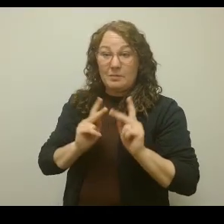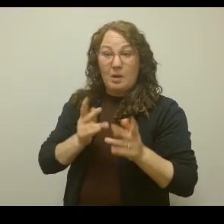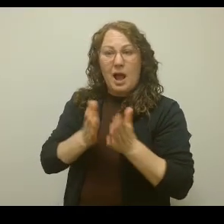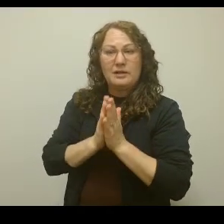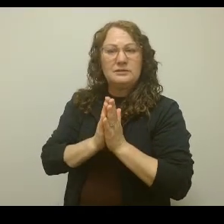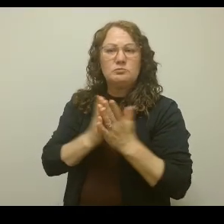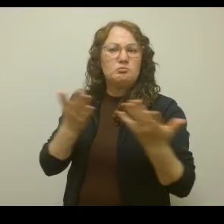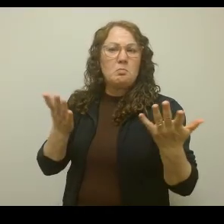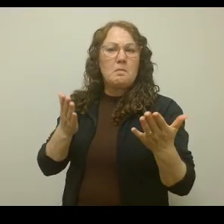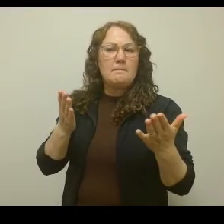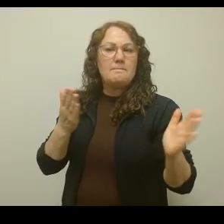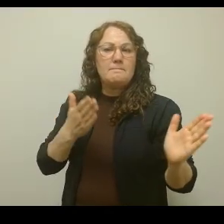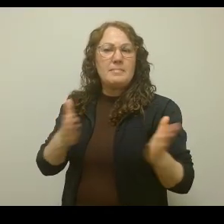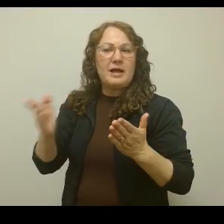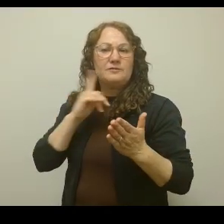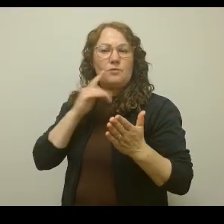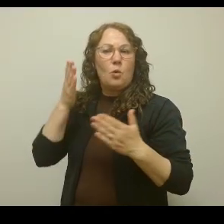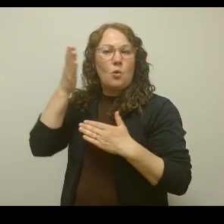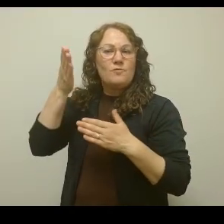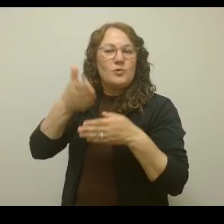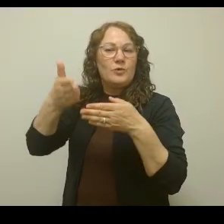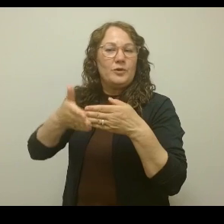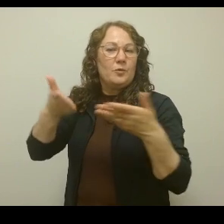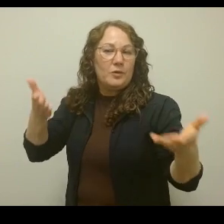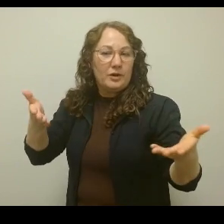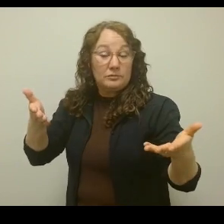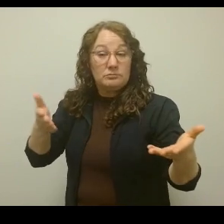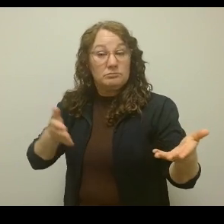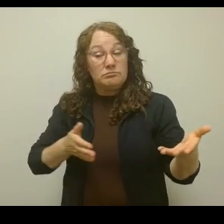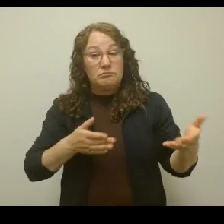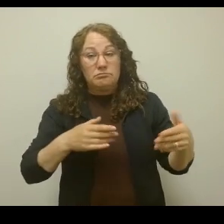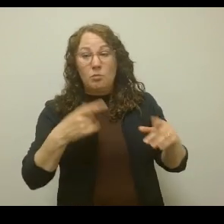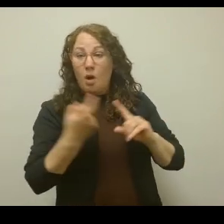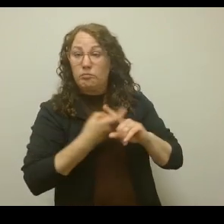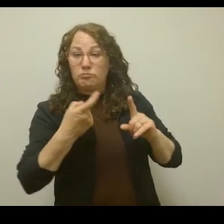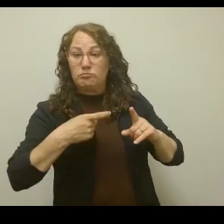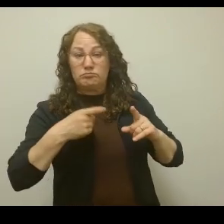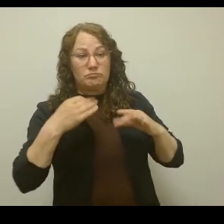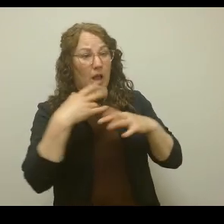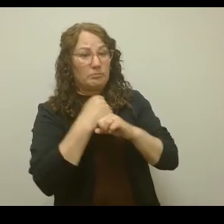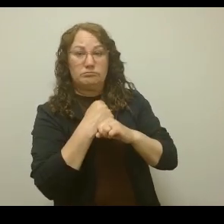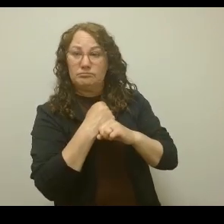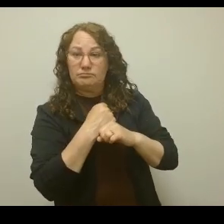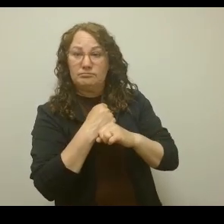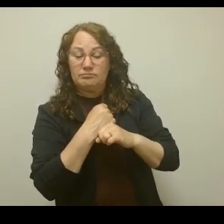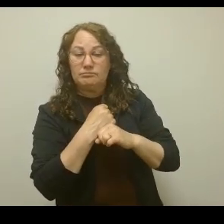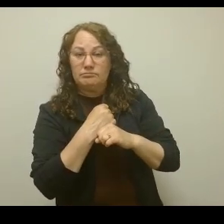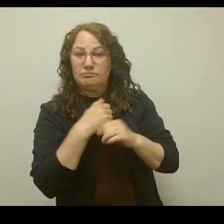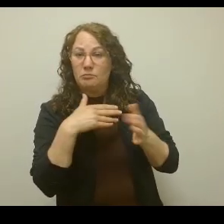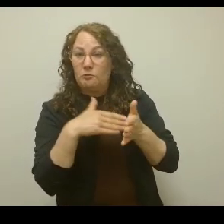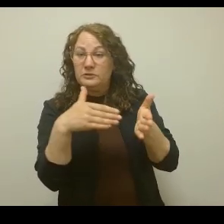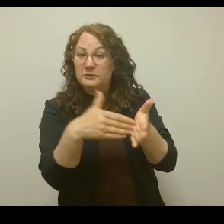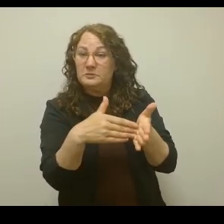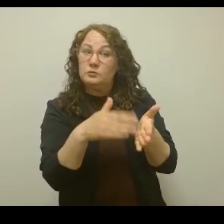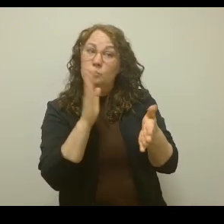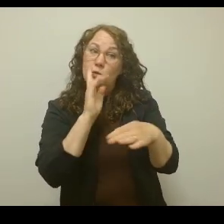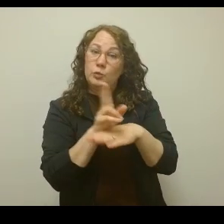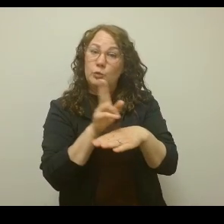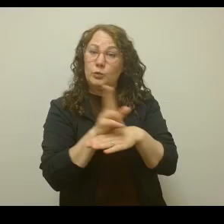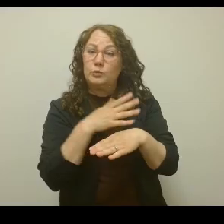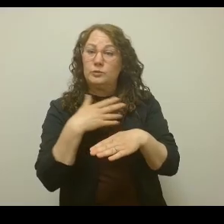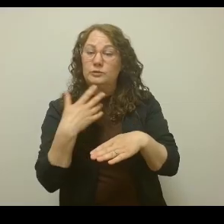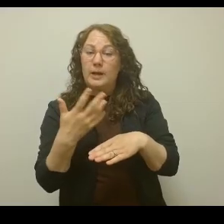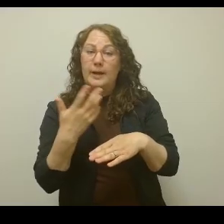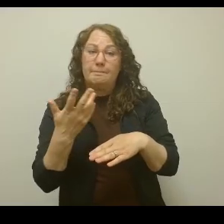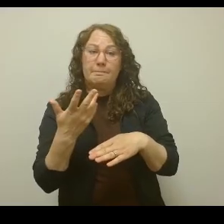for the upcoming weekend?" right? We will summarize often in